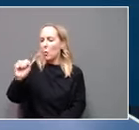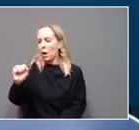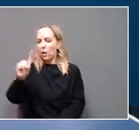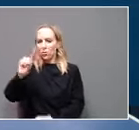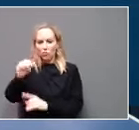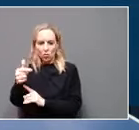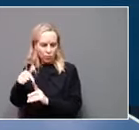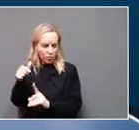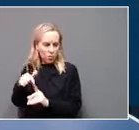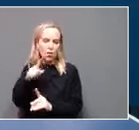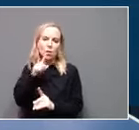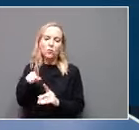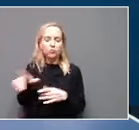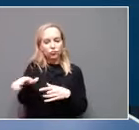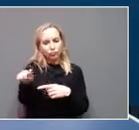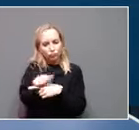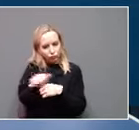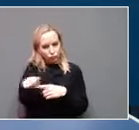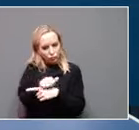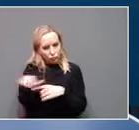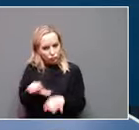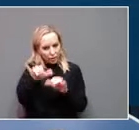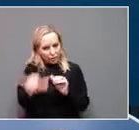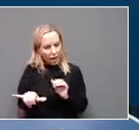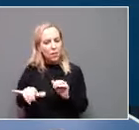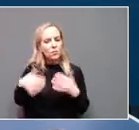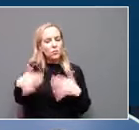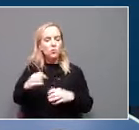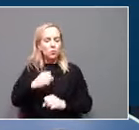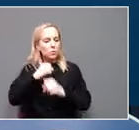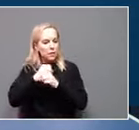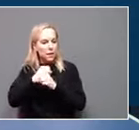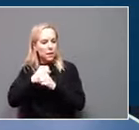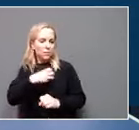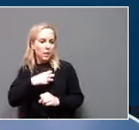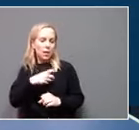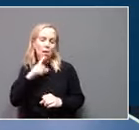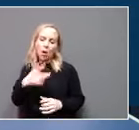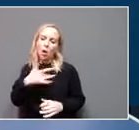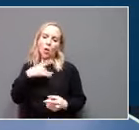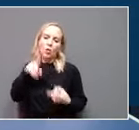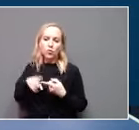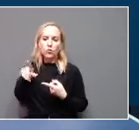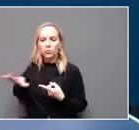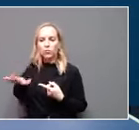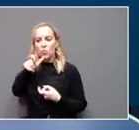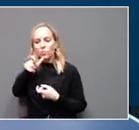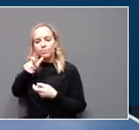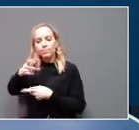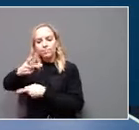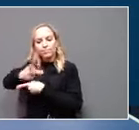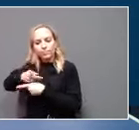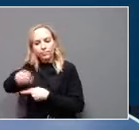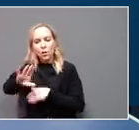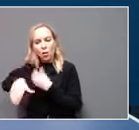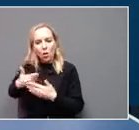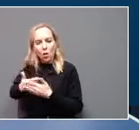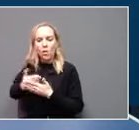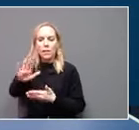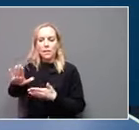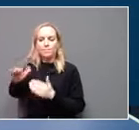was trained to do. Our hearts go out to this handler and all the colleagues that he left behind.